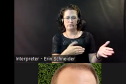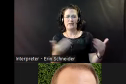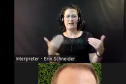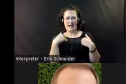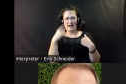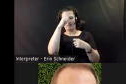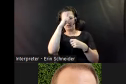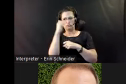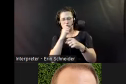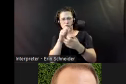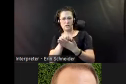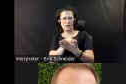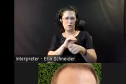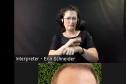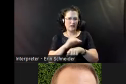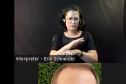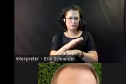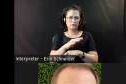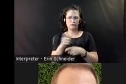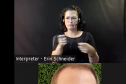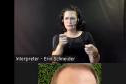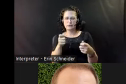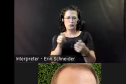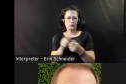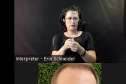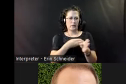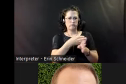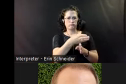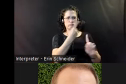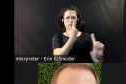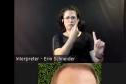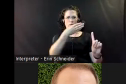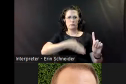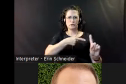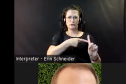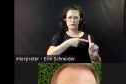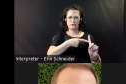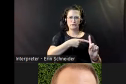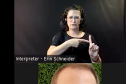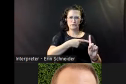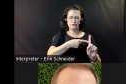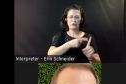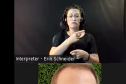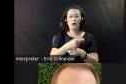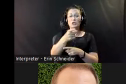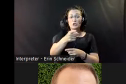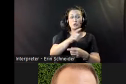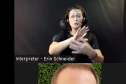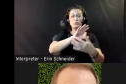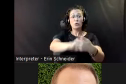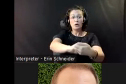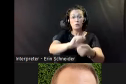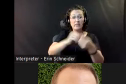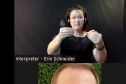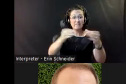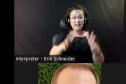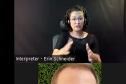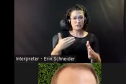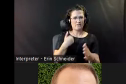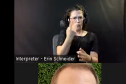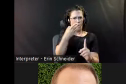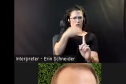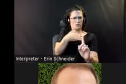advisor of some sort that is the main person that deals with it. And that person brings people in from the technical side. And that's what BRM really does.